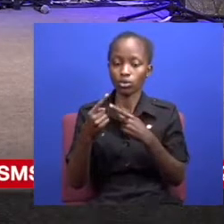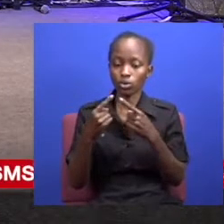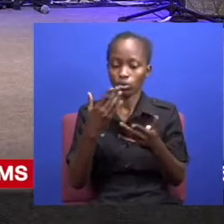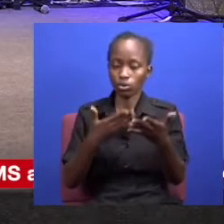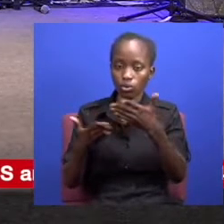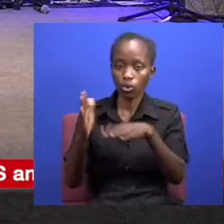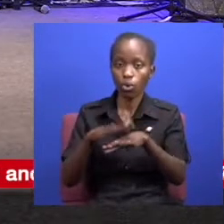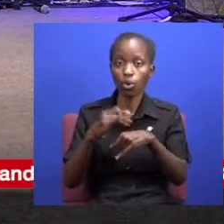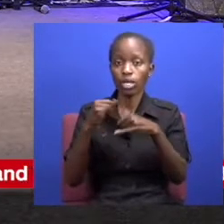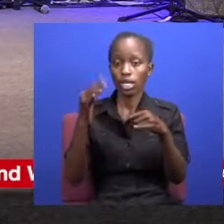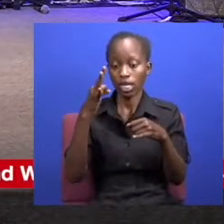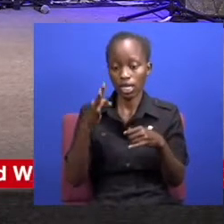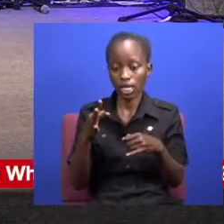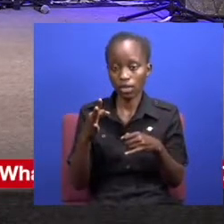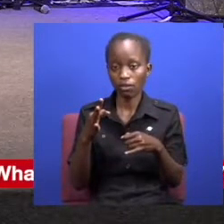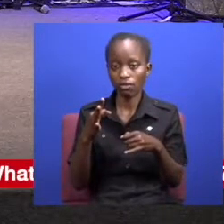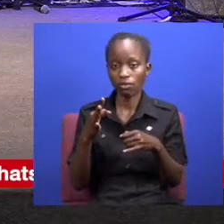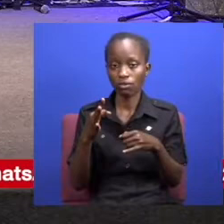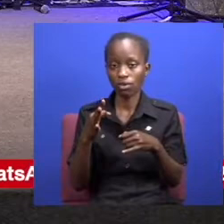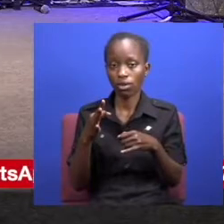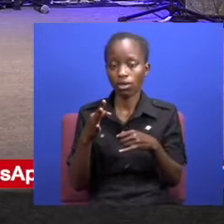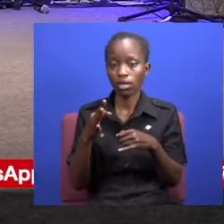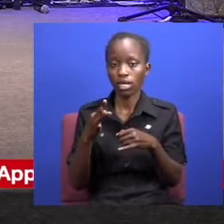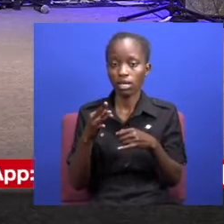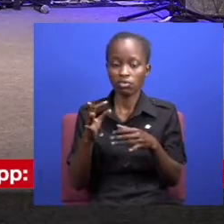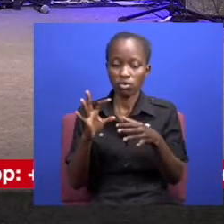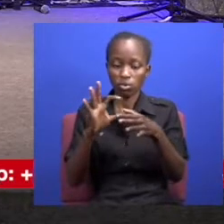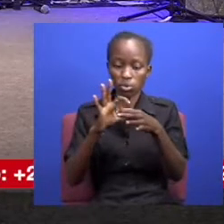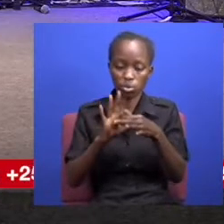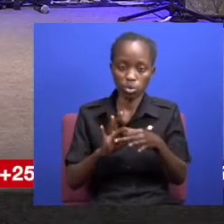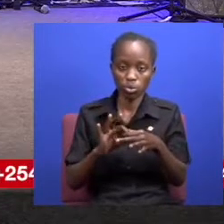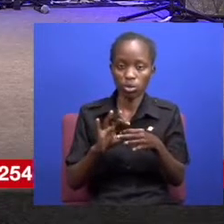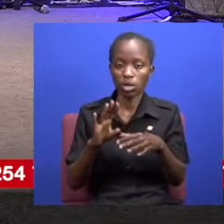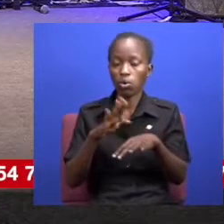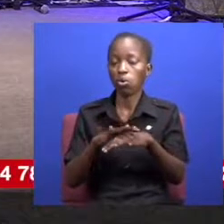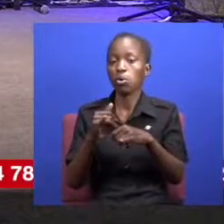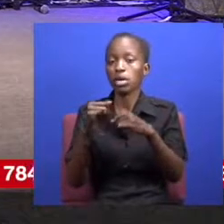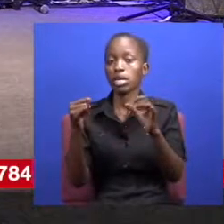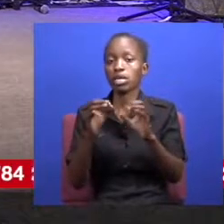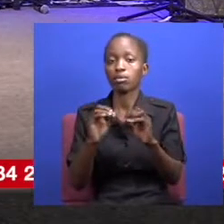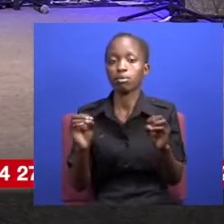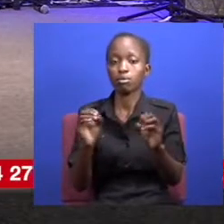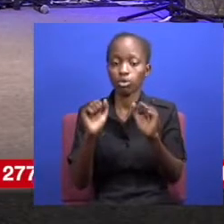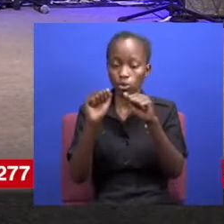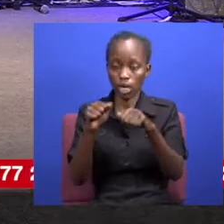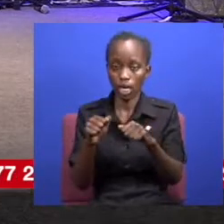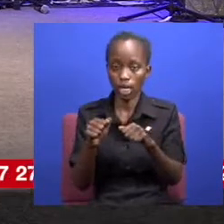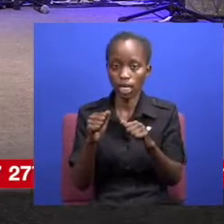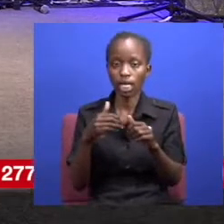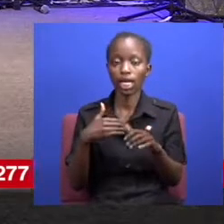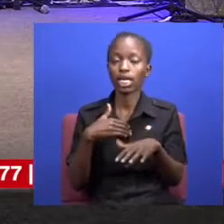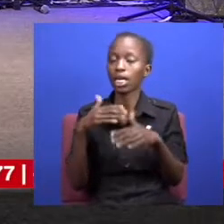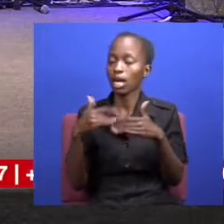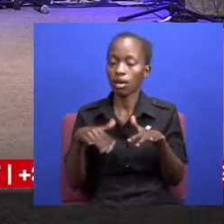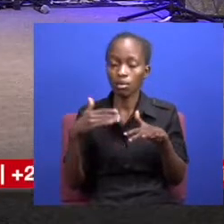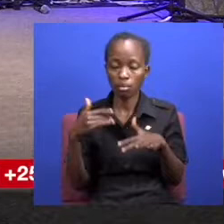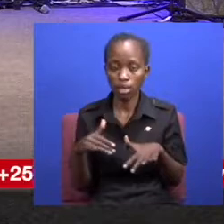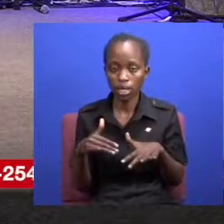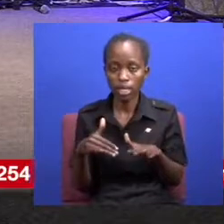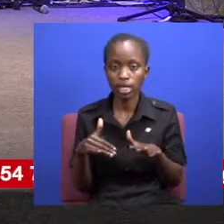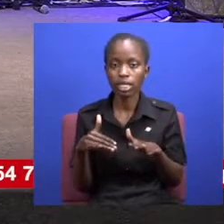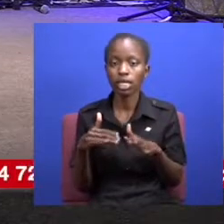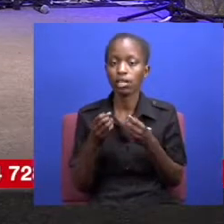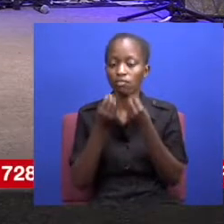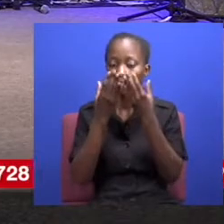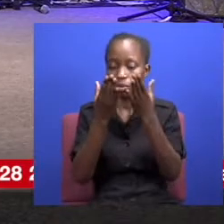keep engaging online. Remember, if you've not subscribed before, you can subscribe to our online channels and you can get amazing content even to